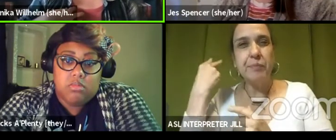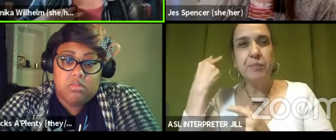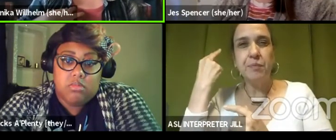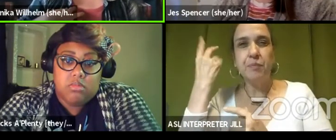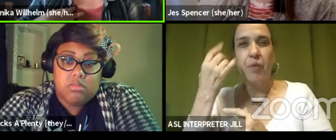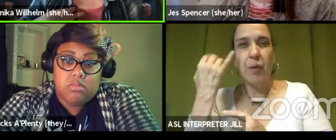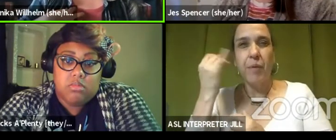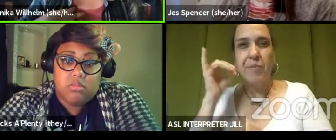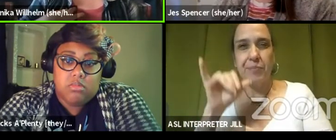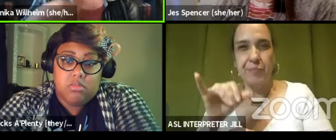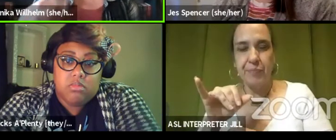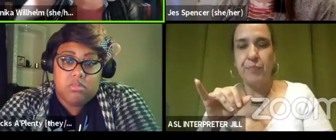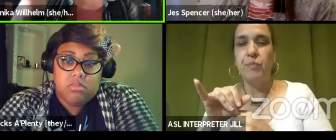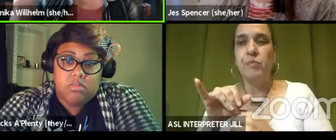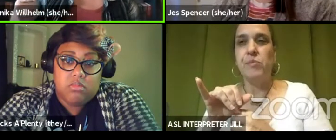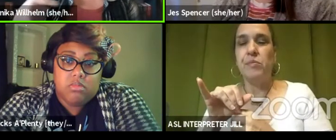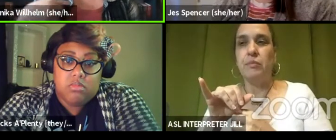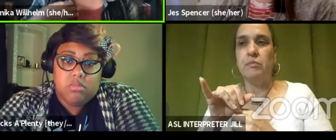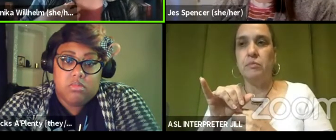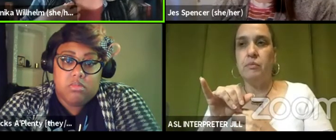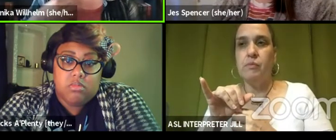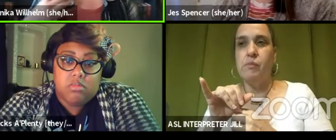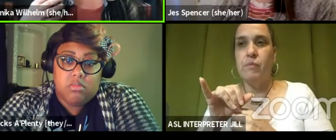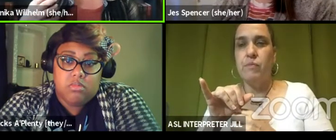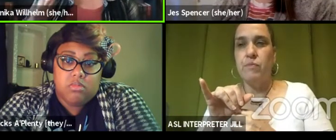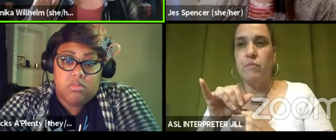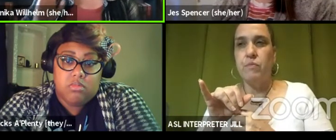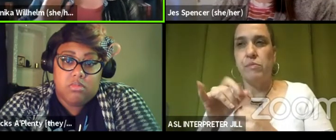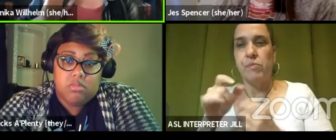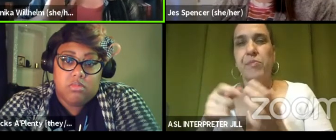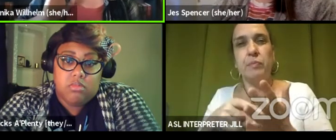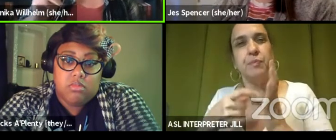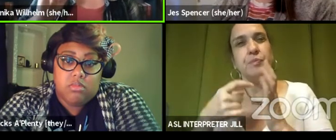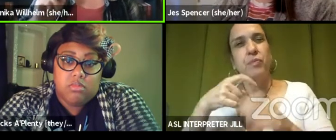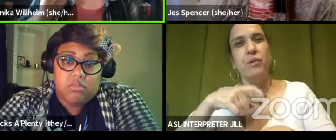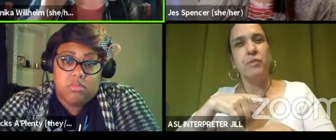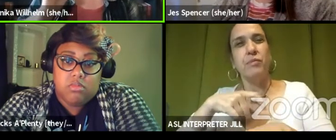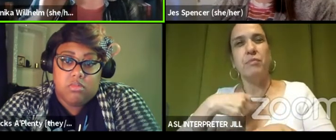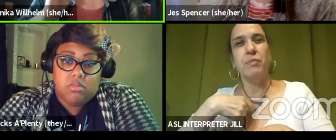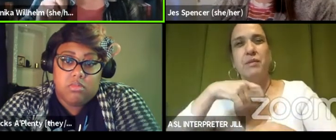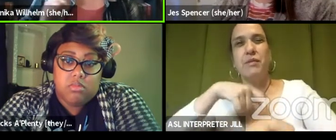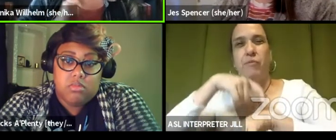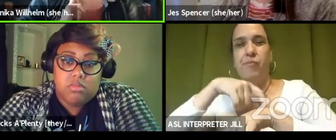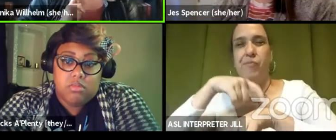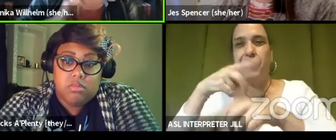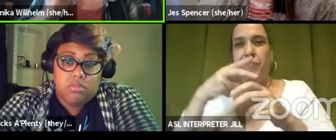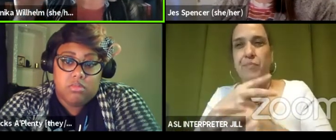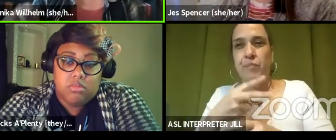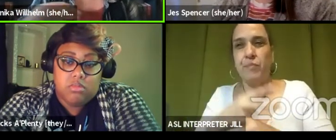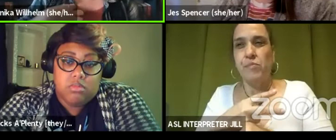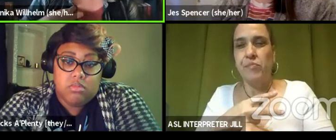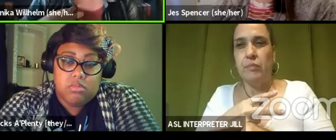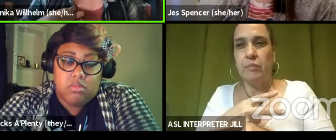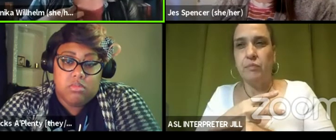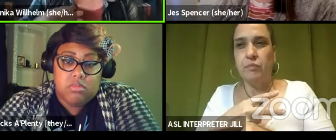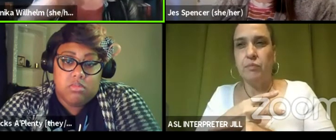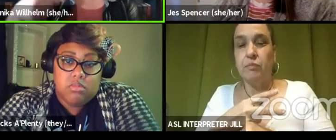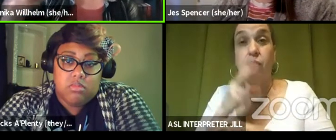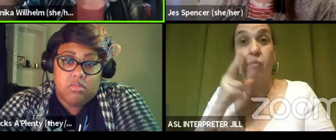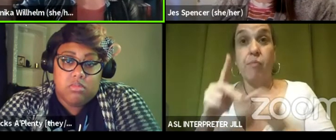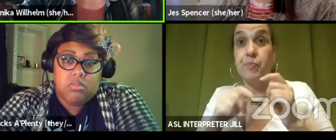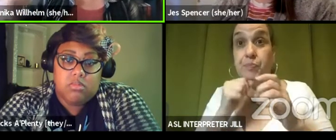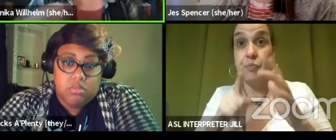of the things that it took me and is still taking me time to figure out, like, it's not a transactional thing. People didn't show up for